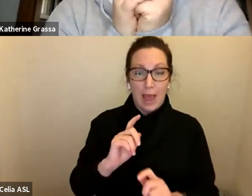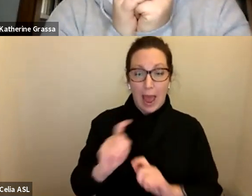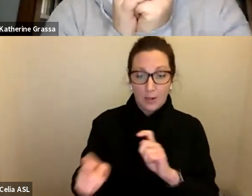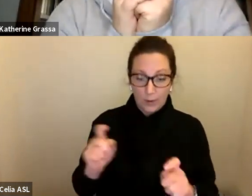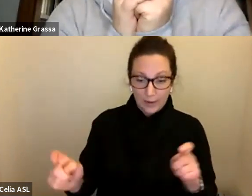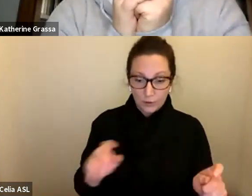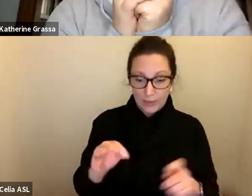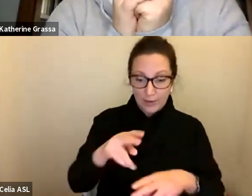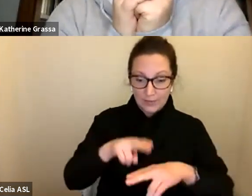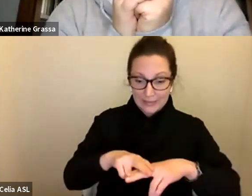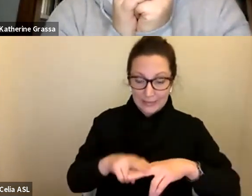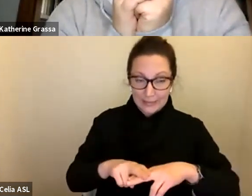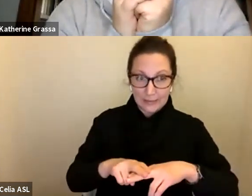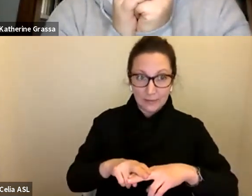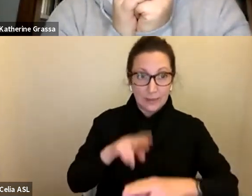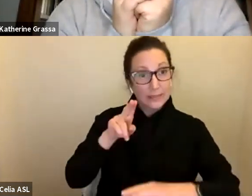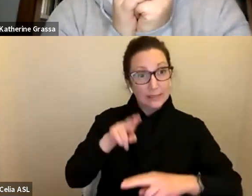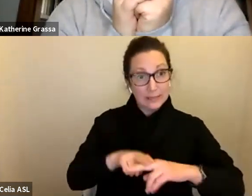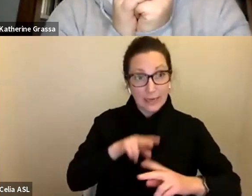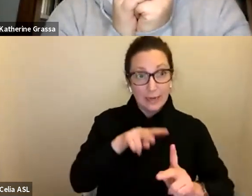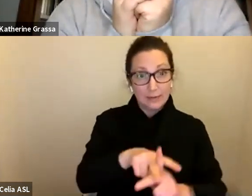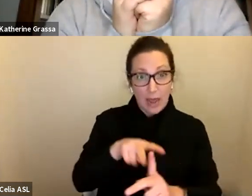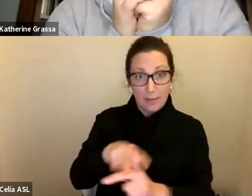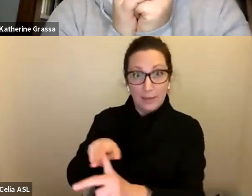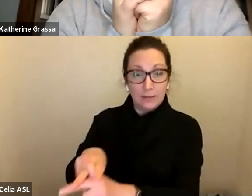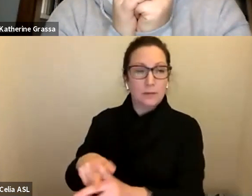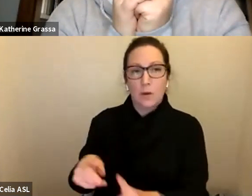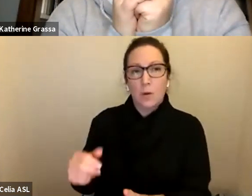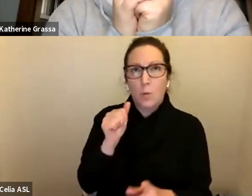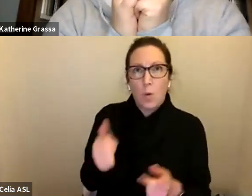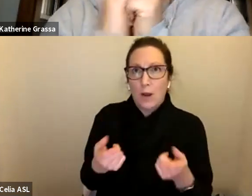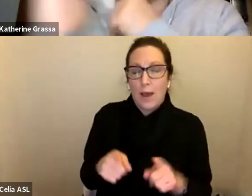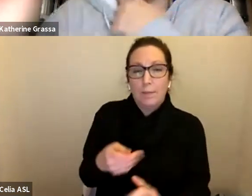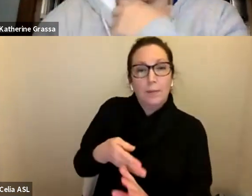assignments will not happen before April 15th.